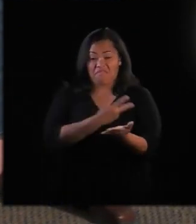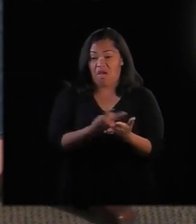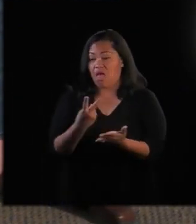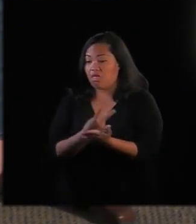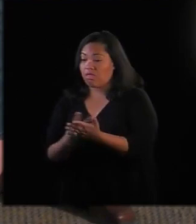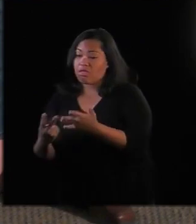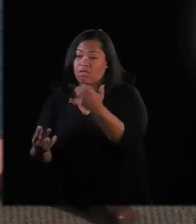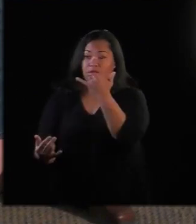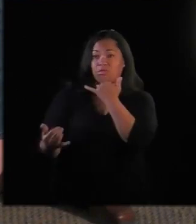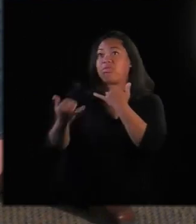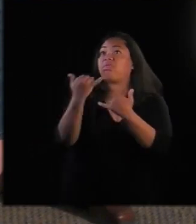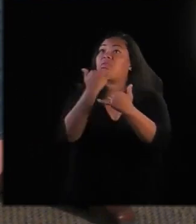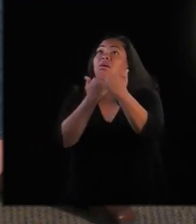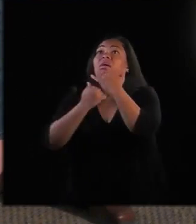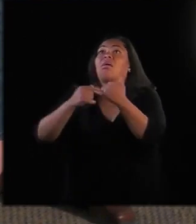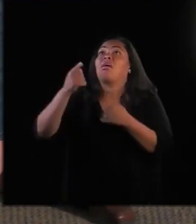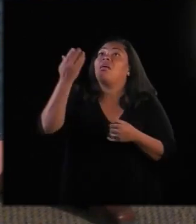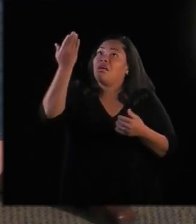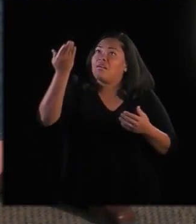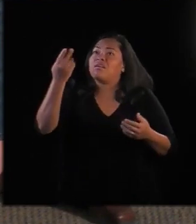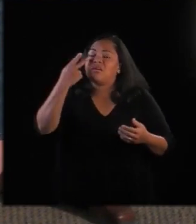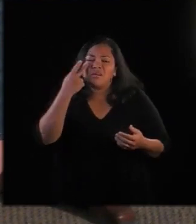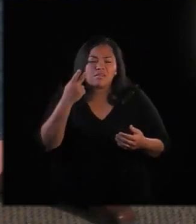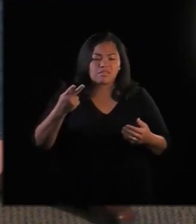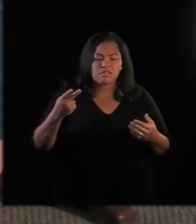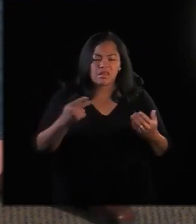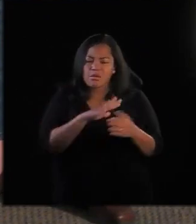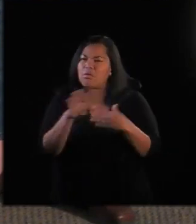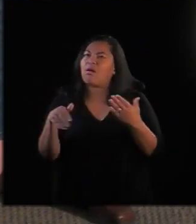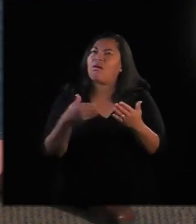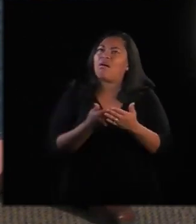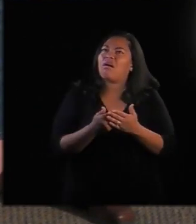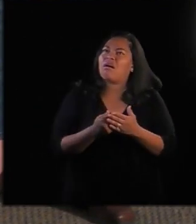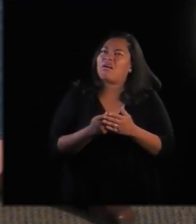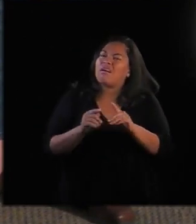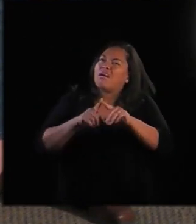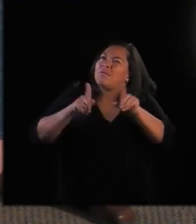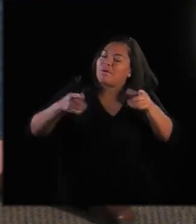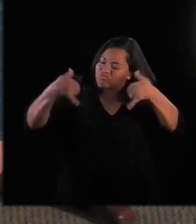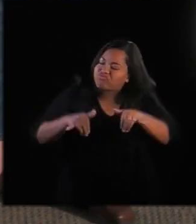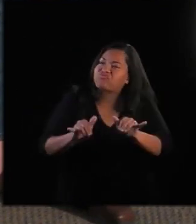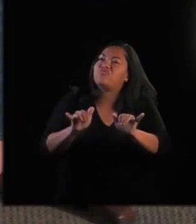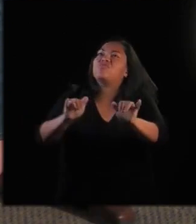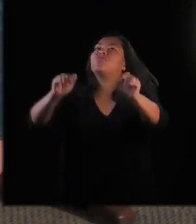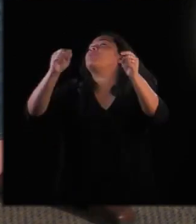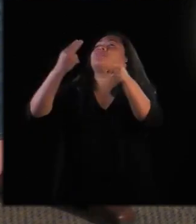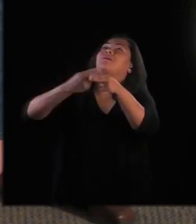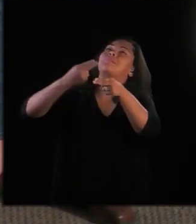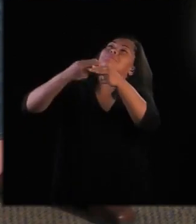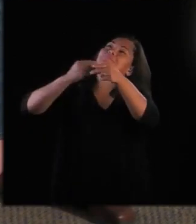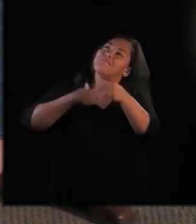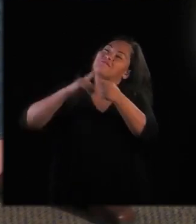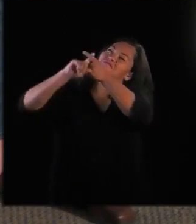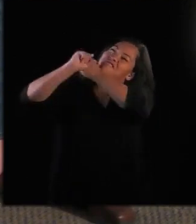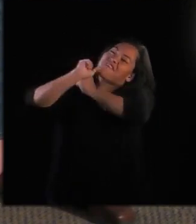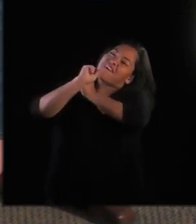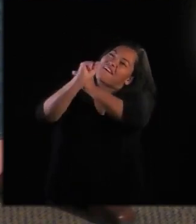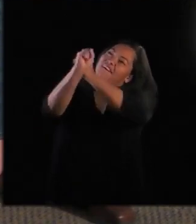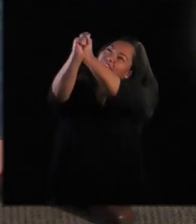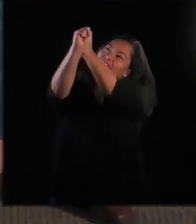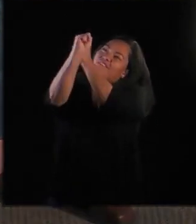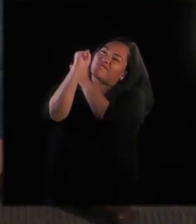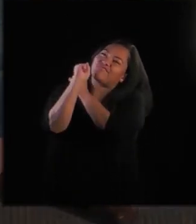weakness, my failures and flaws, but you've seen them all and you still call me